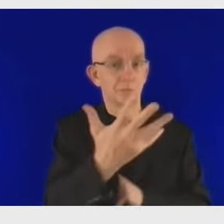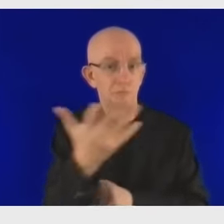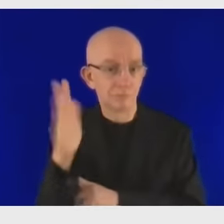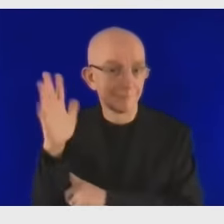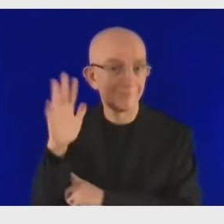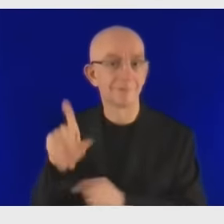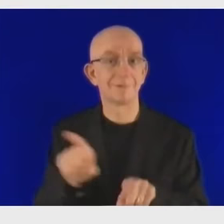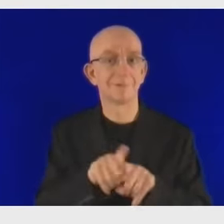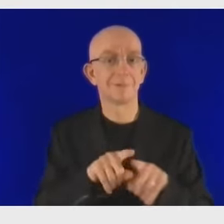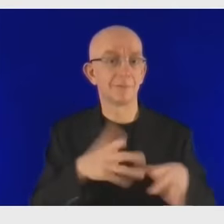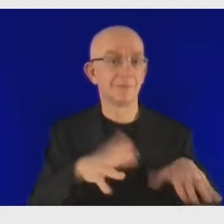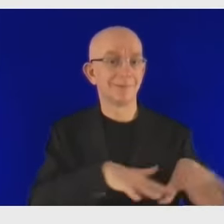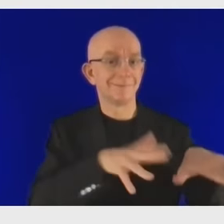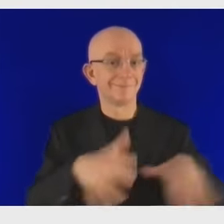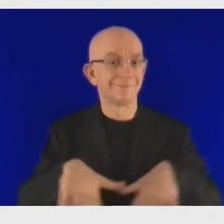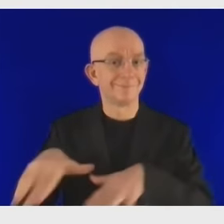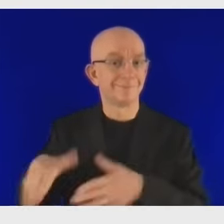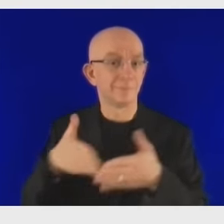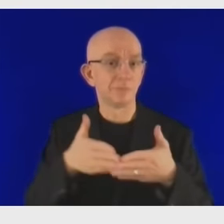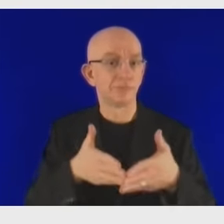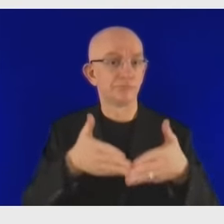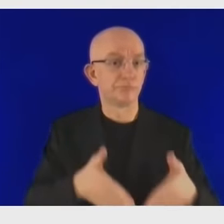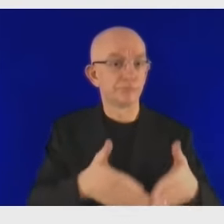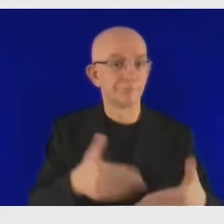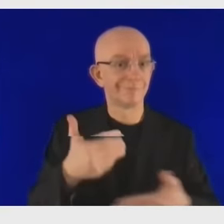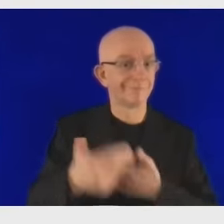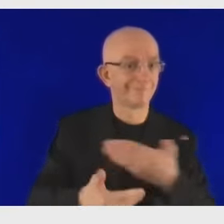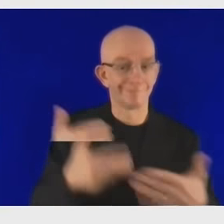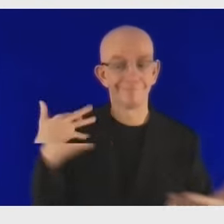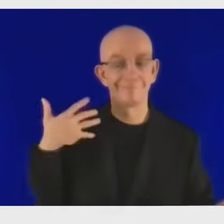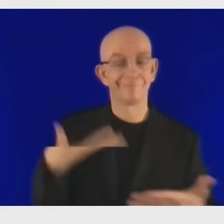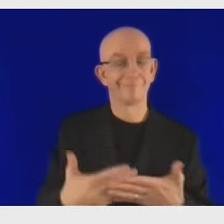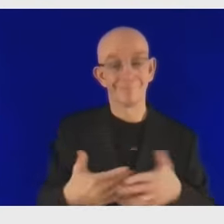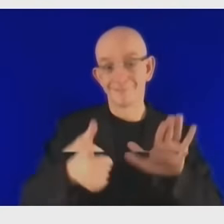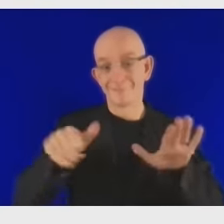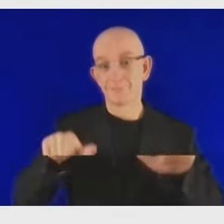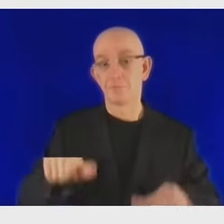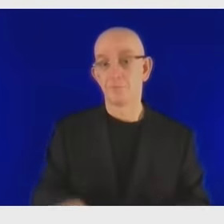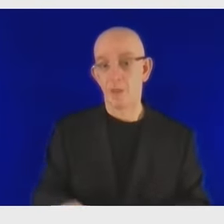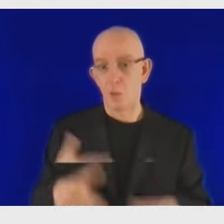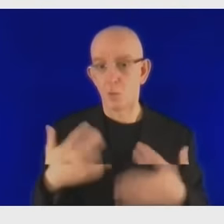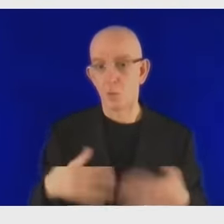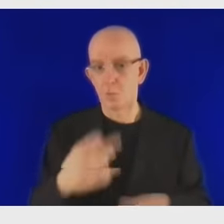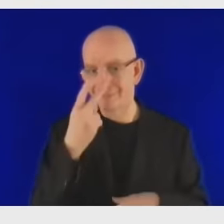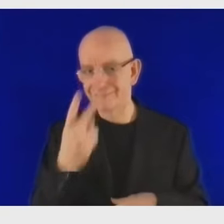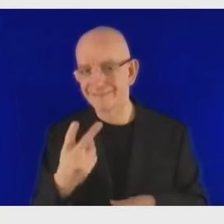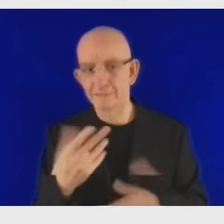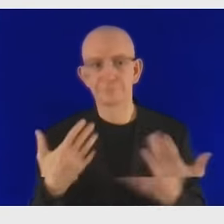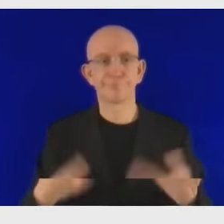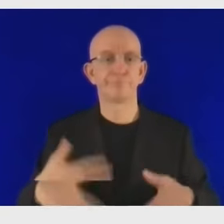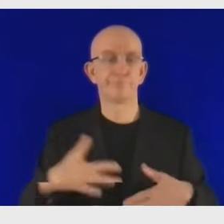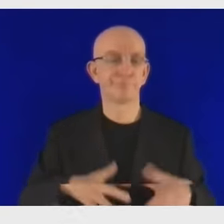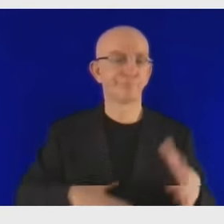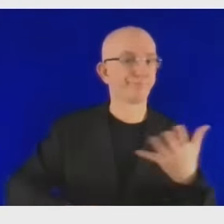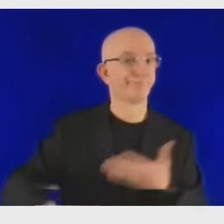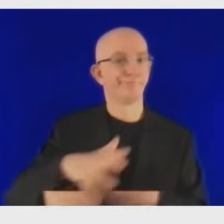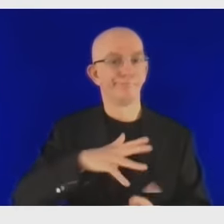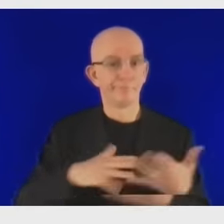raging wildfires and heat waves causing tremendous suffering to people worldwide. And no one is